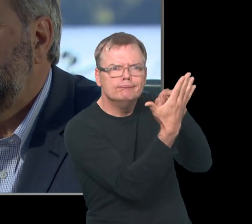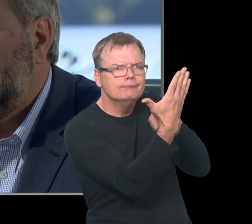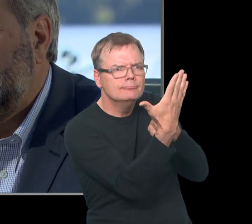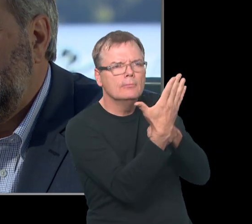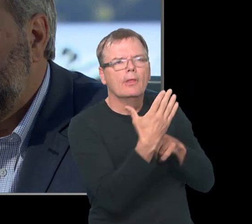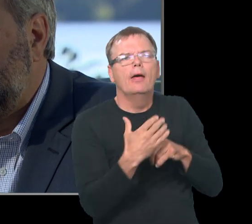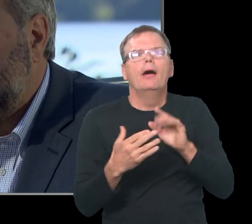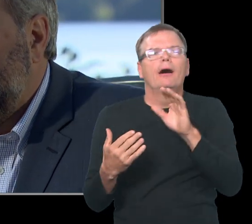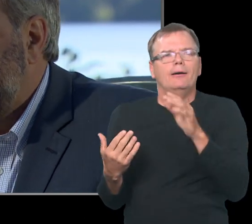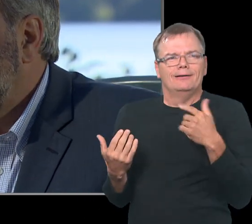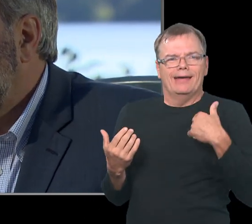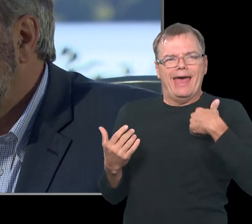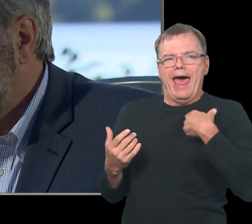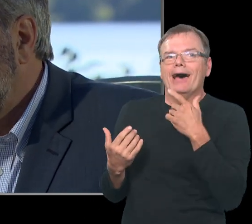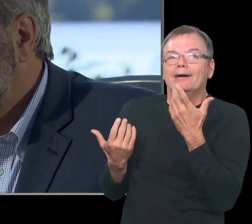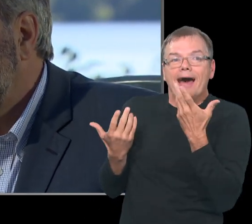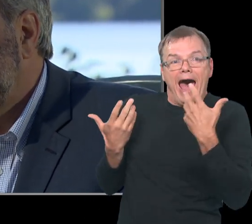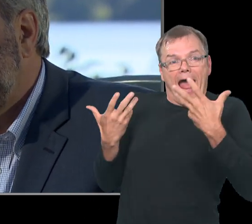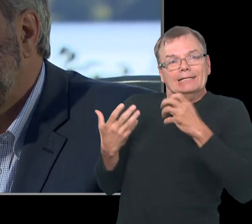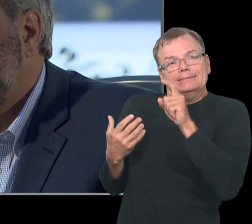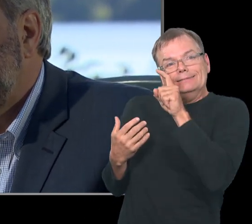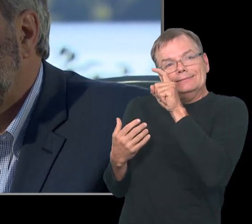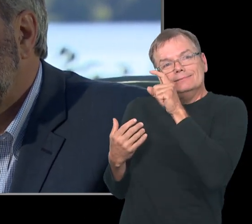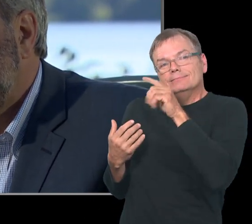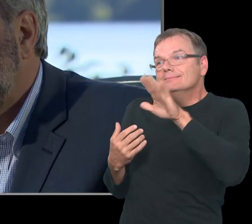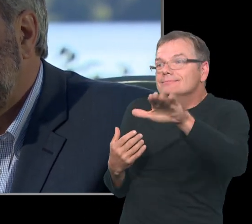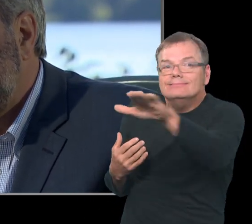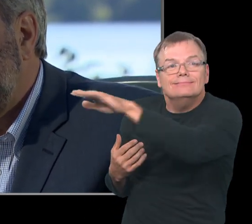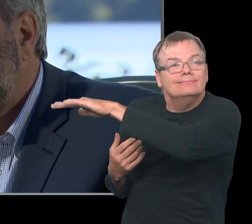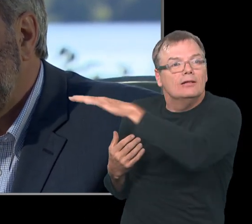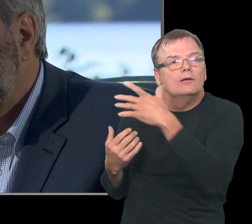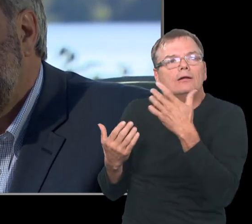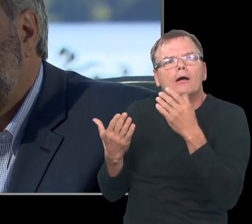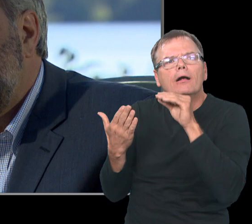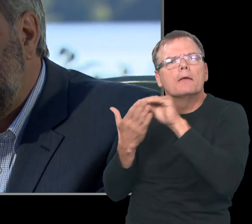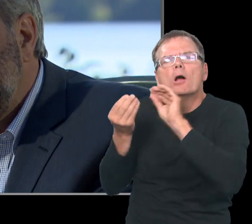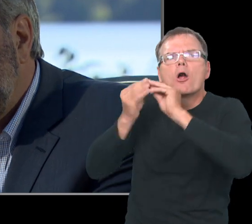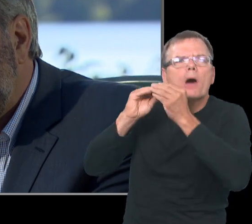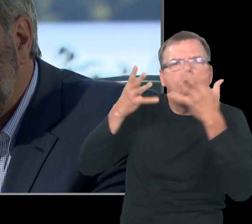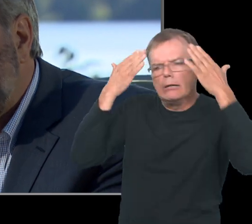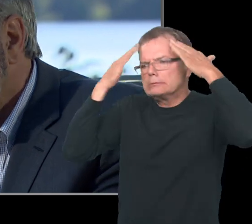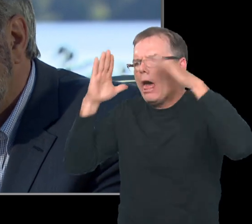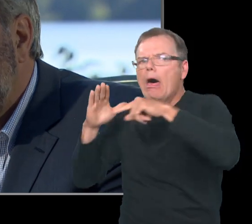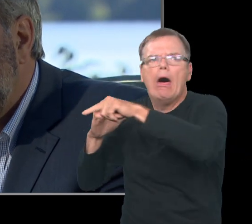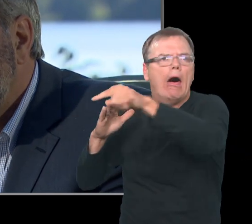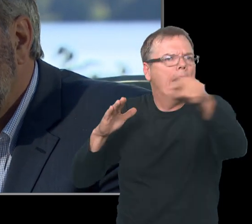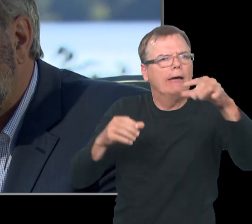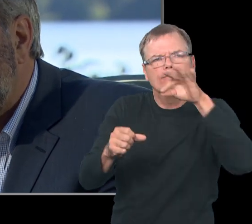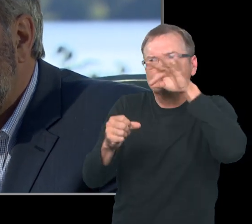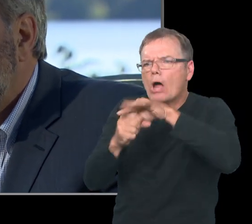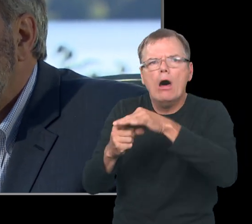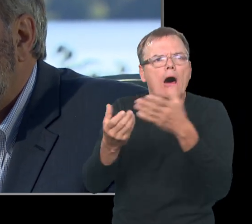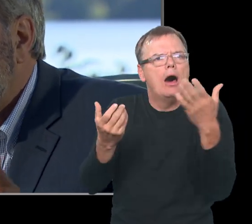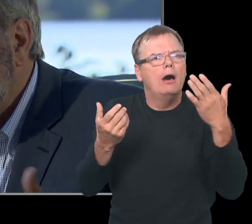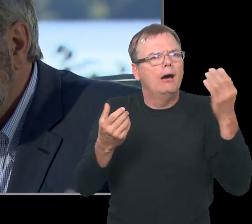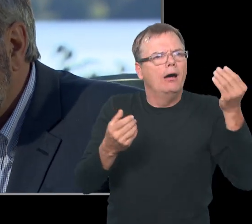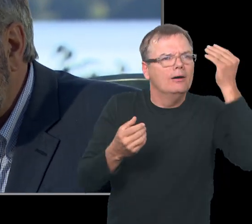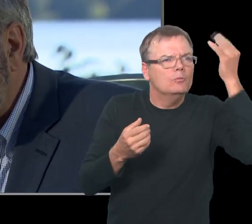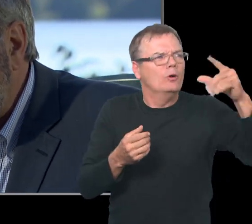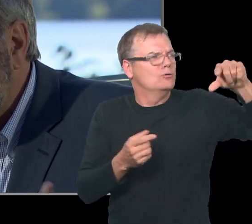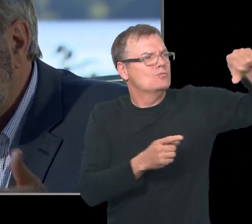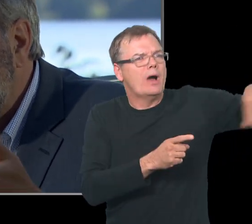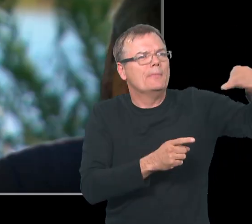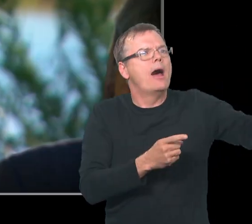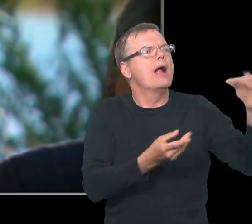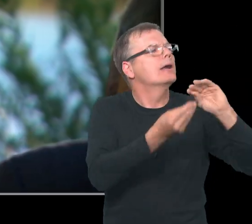without even setting a number. And you can't go into it telling Quebecers, by the way, the number is whatever you get plus a whole bunch more. You can't play it